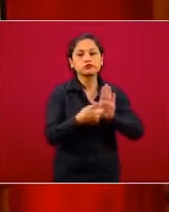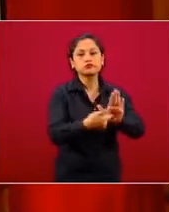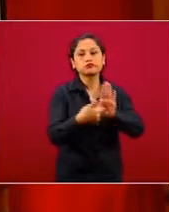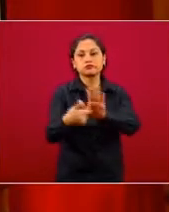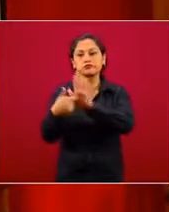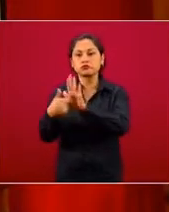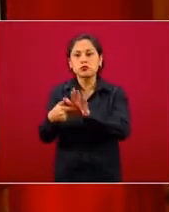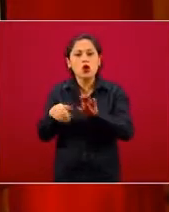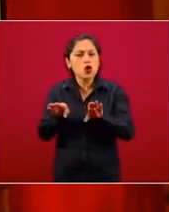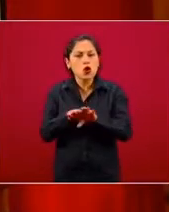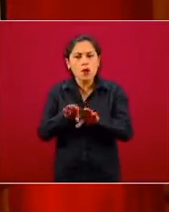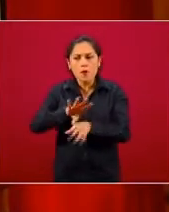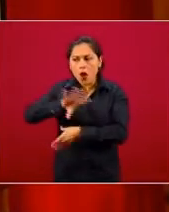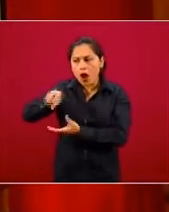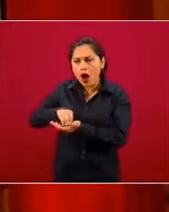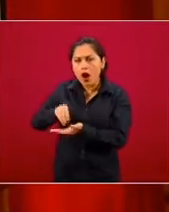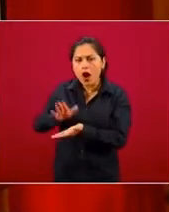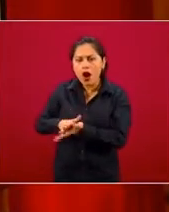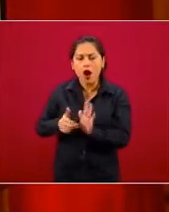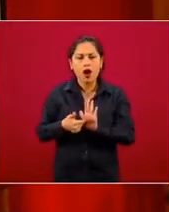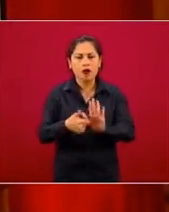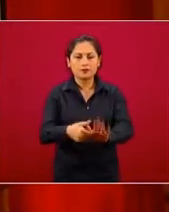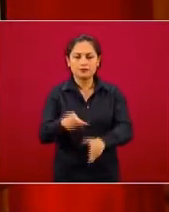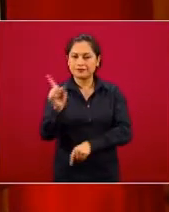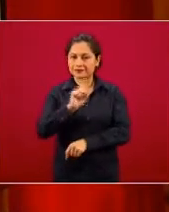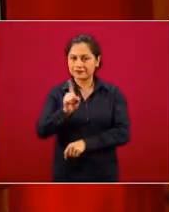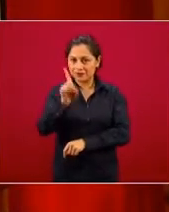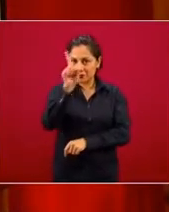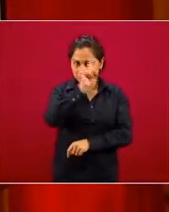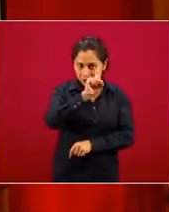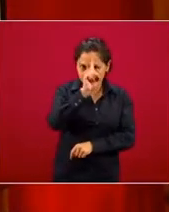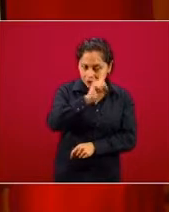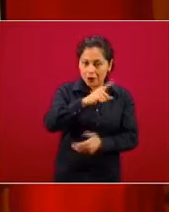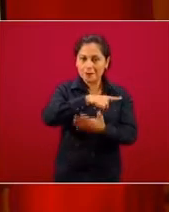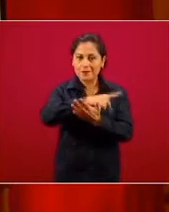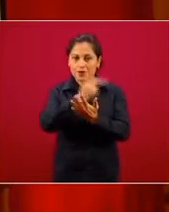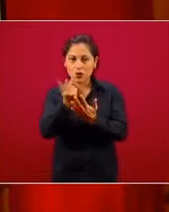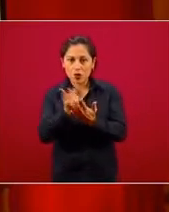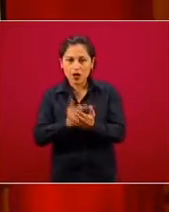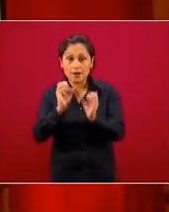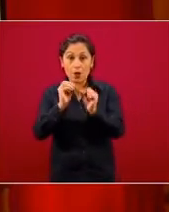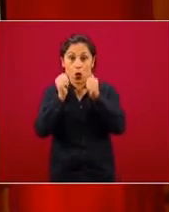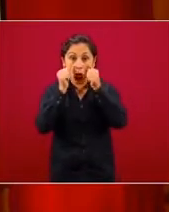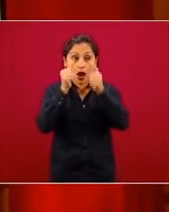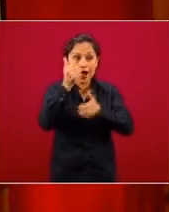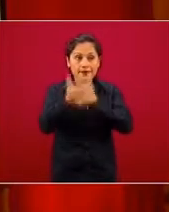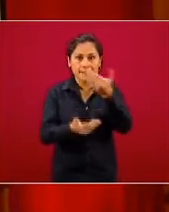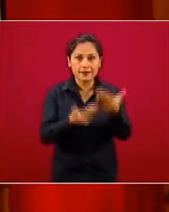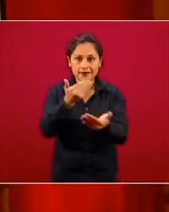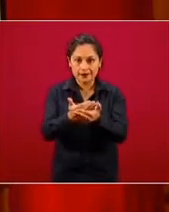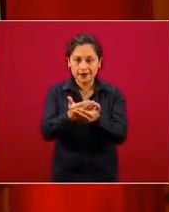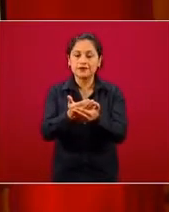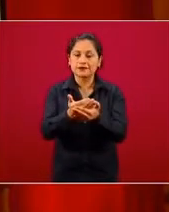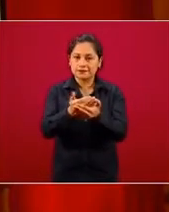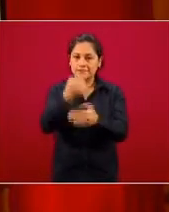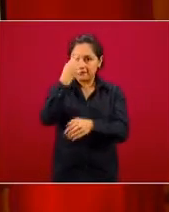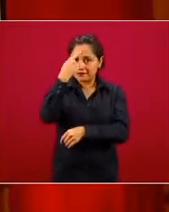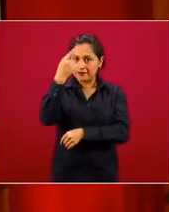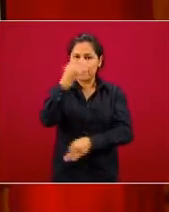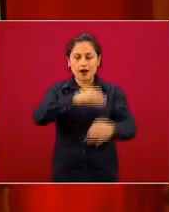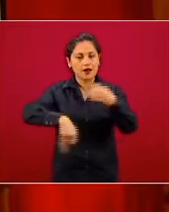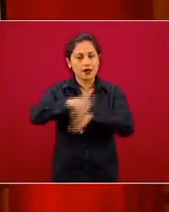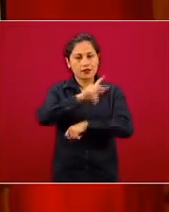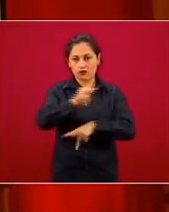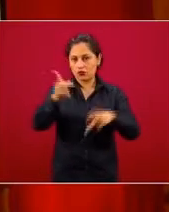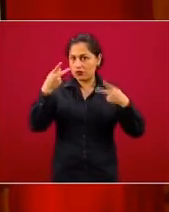programs, for actions. And we give those to the public, to the general public, so that they can understand this information